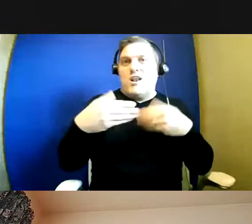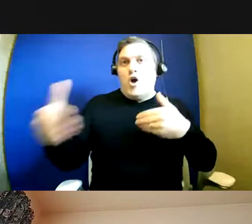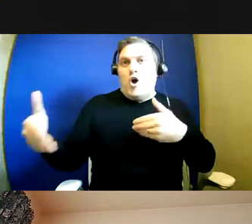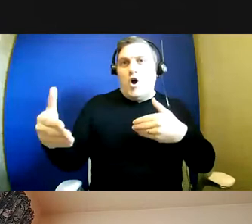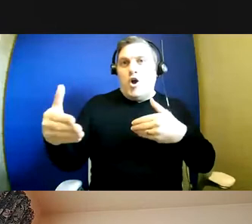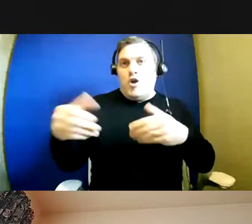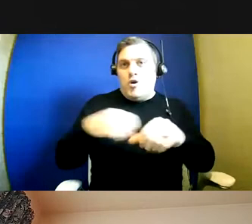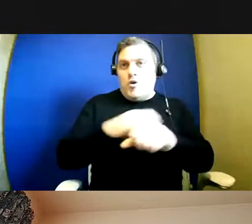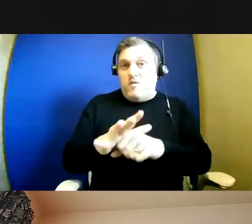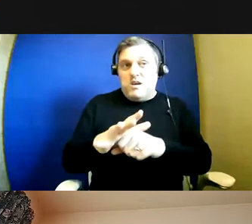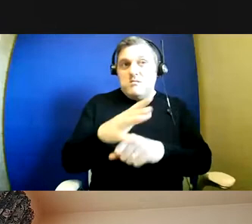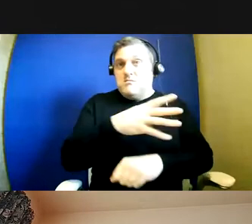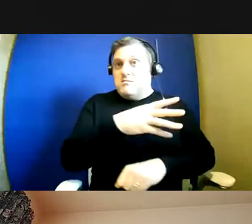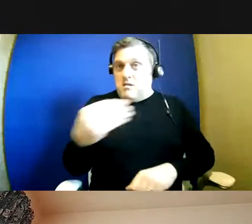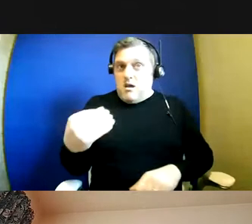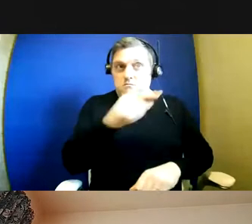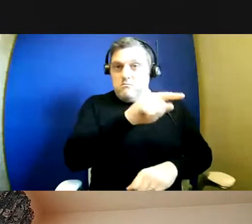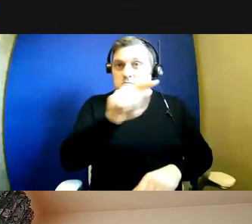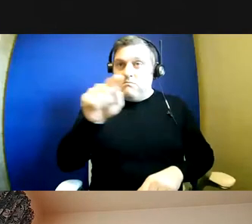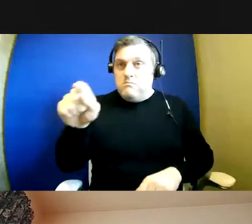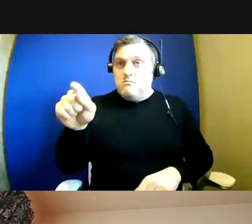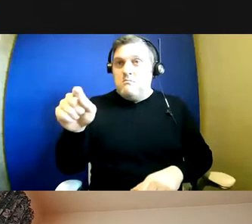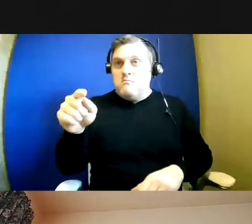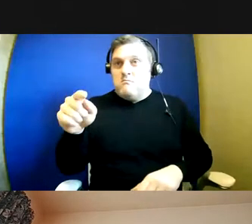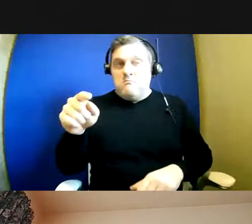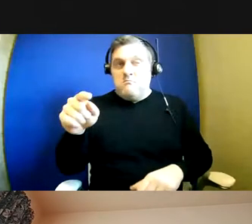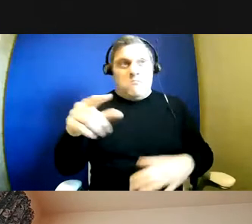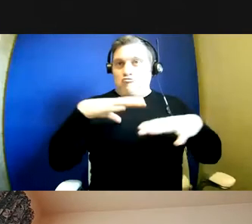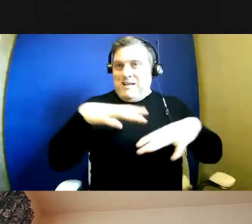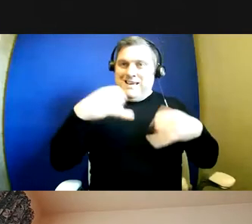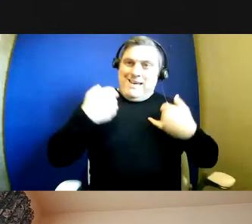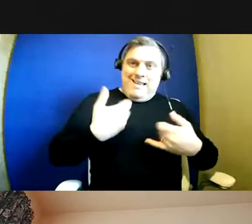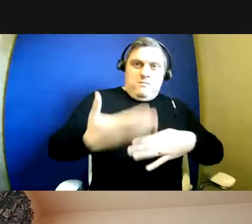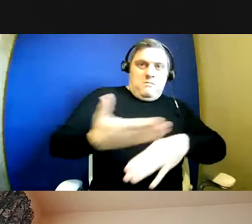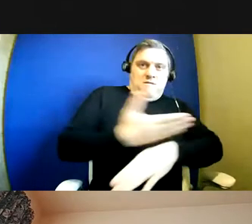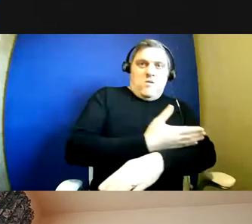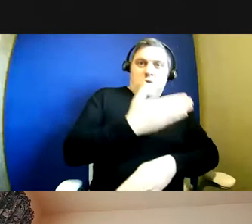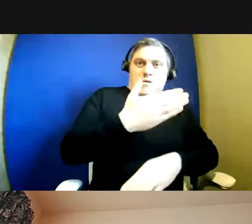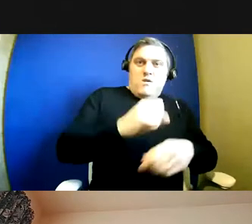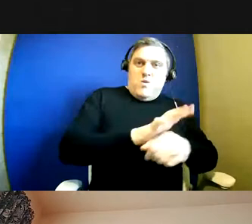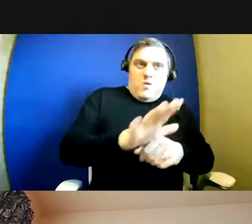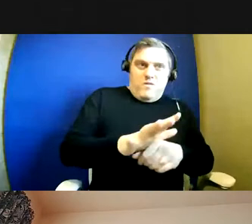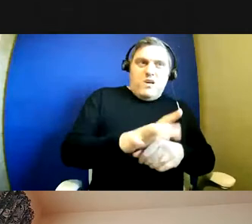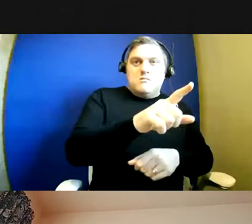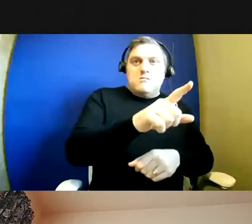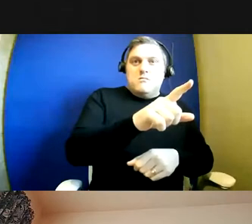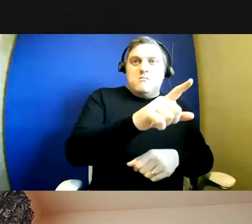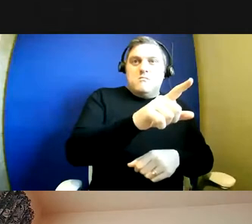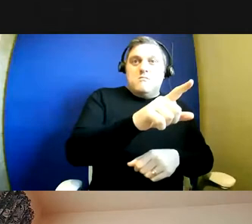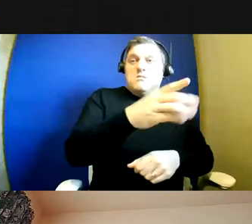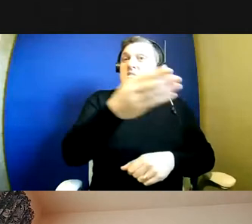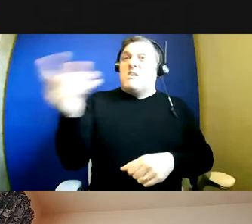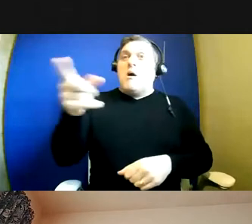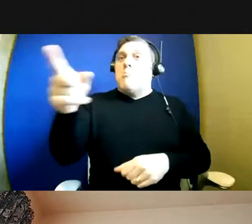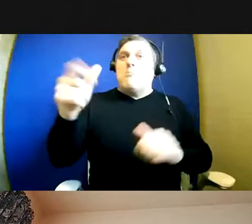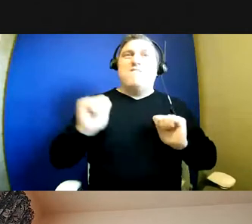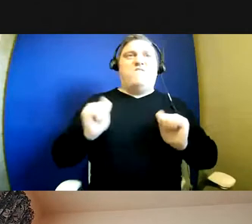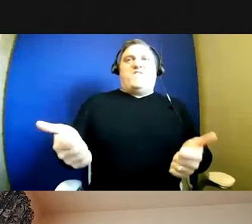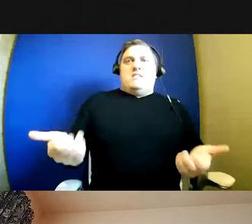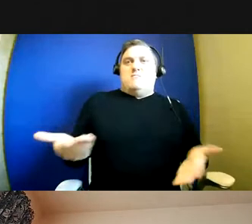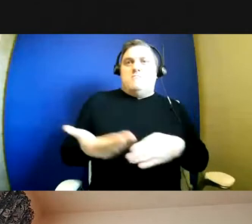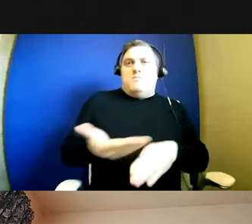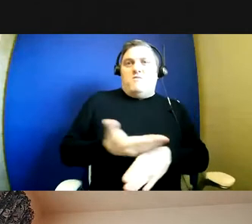that do have long-term conditions that have come along, that are there alongside the long COVID. But